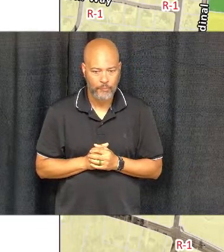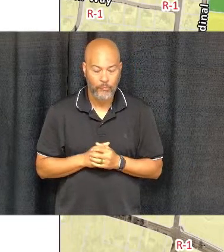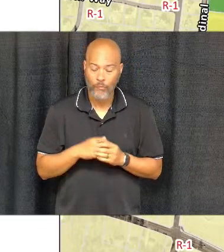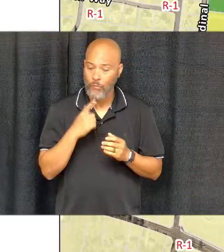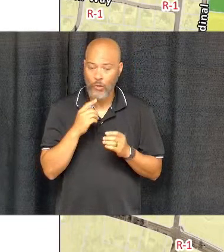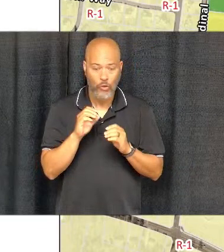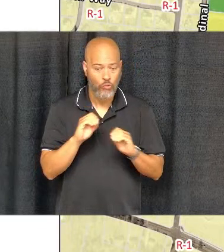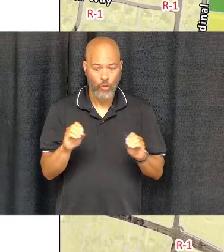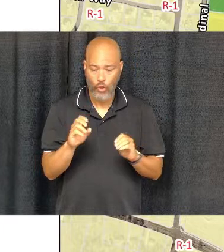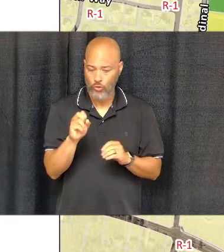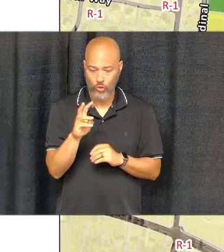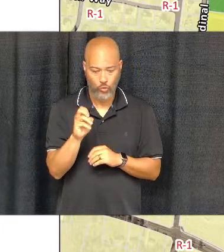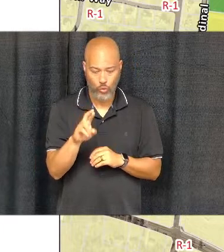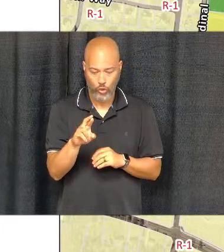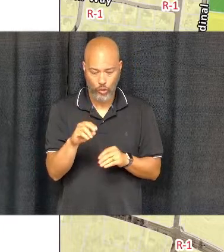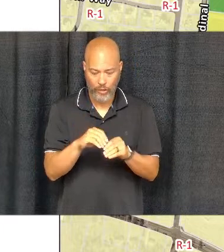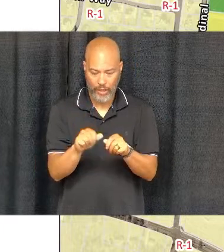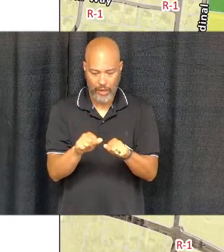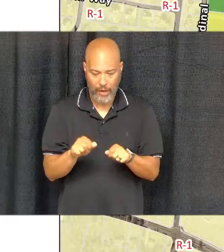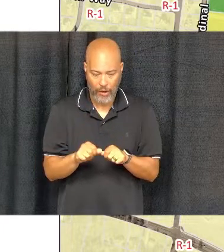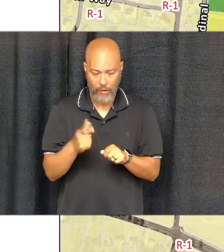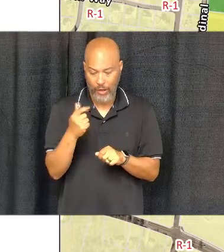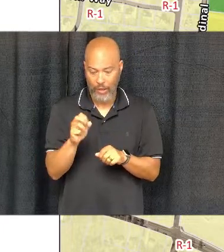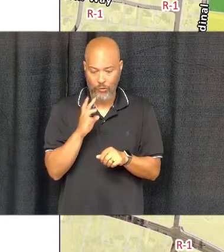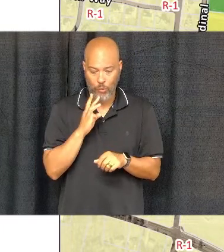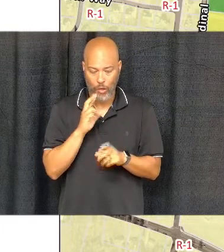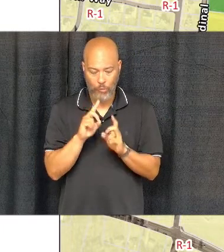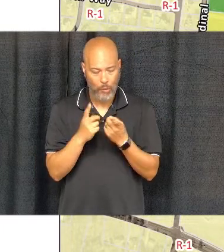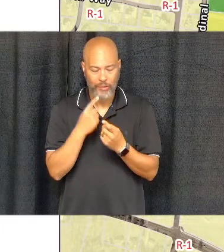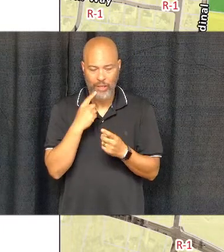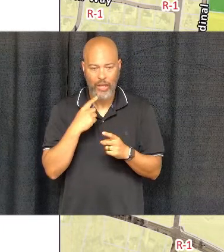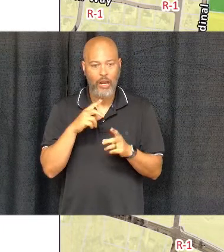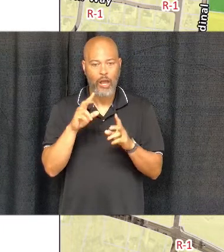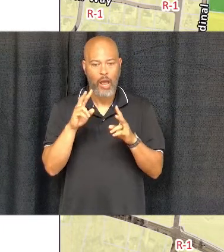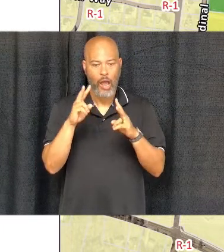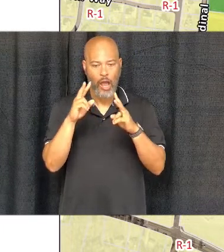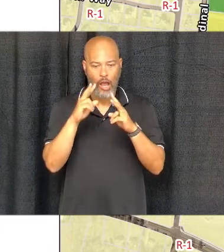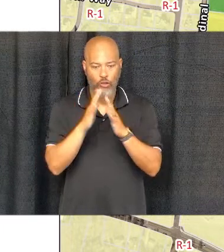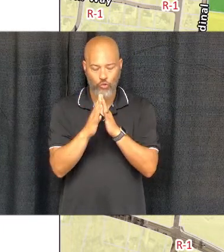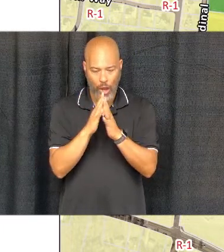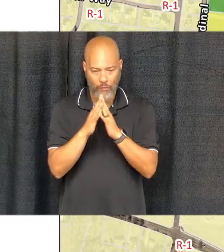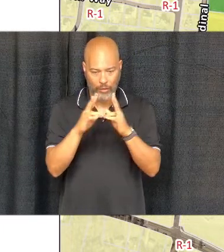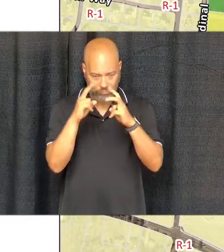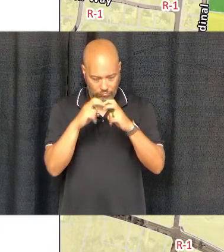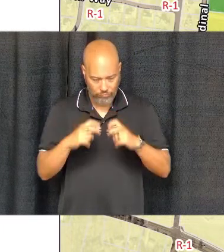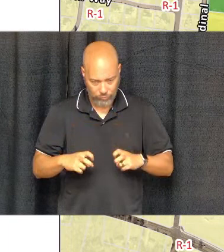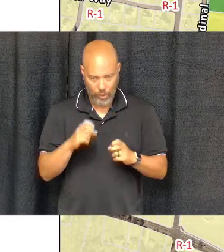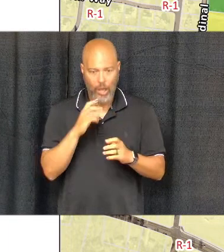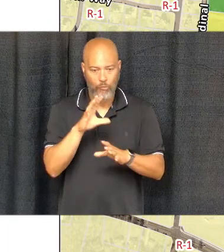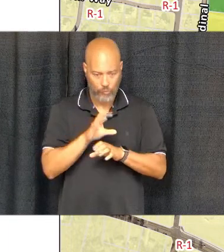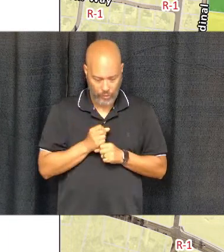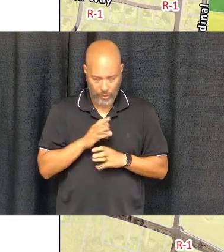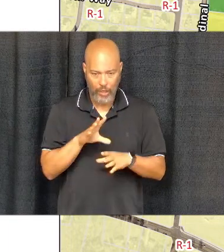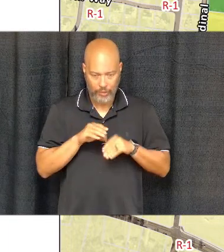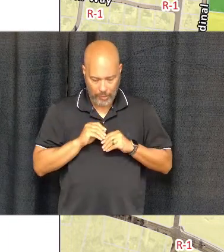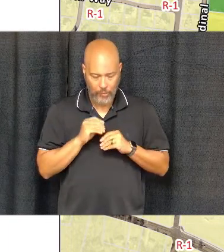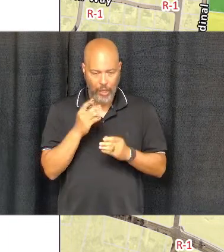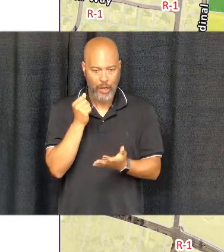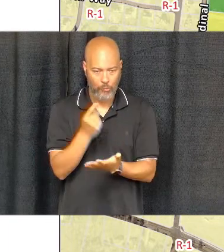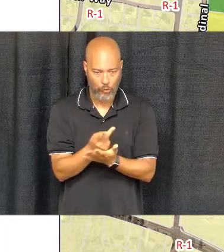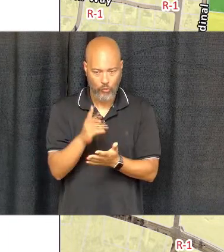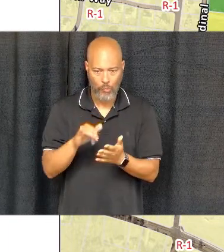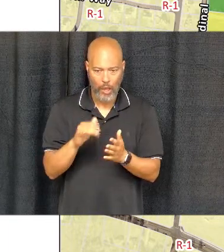There's no gravity sewer in the area per gas and water. A traffic assessment was required and received and approved by the Clarksville Street